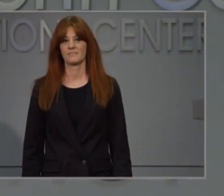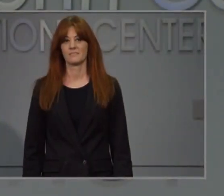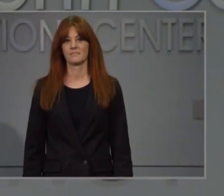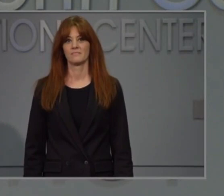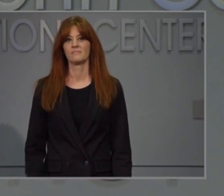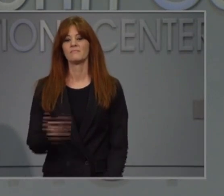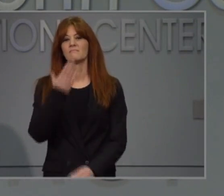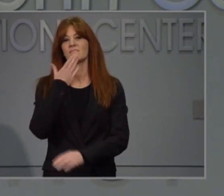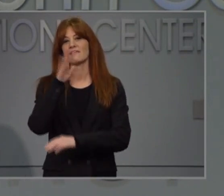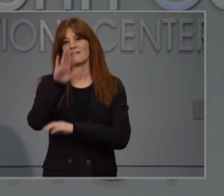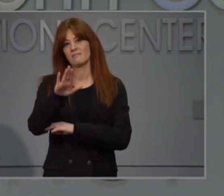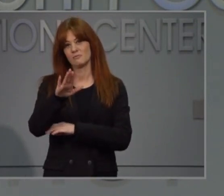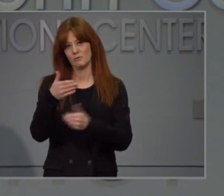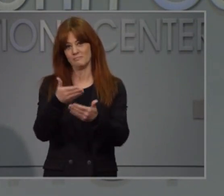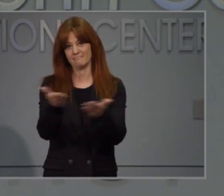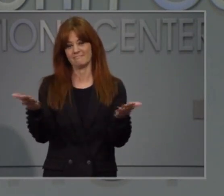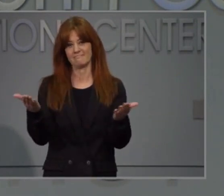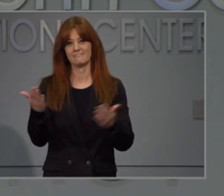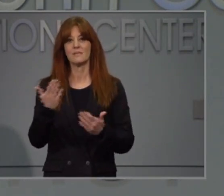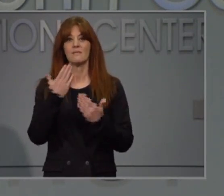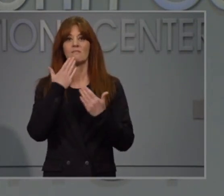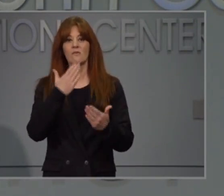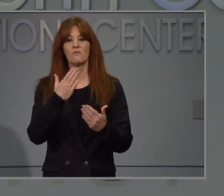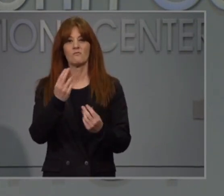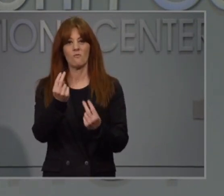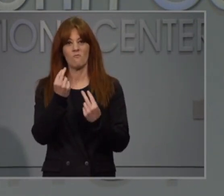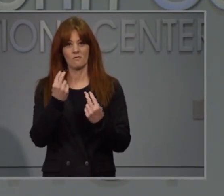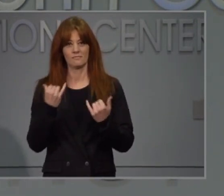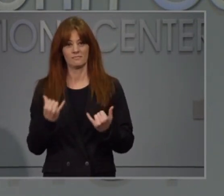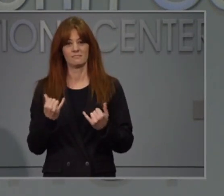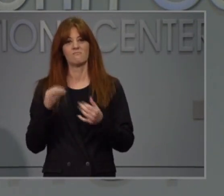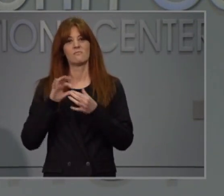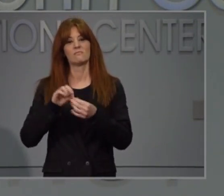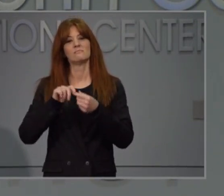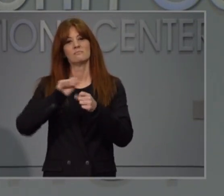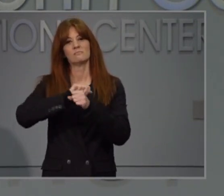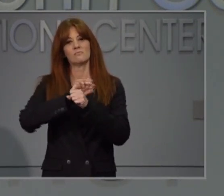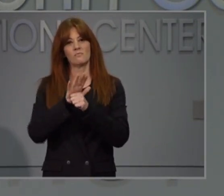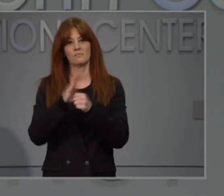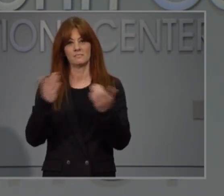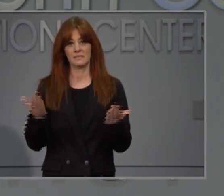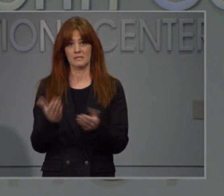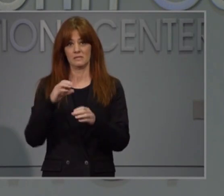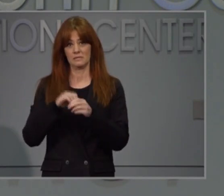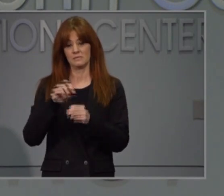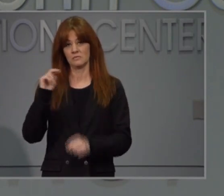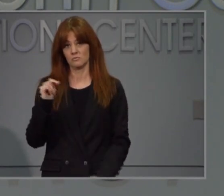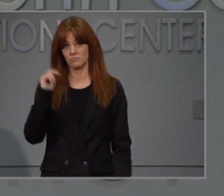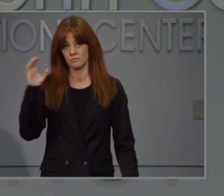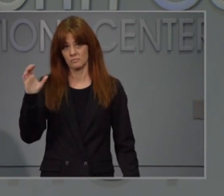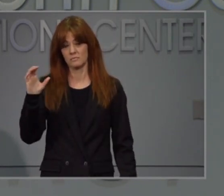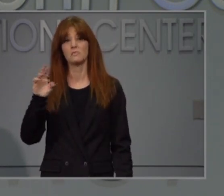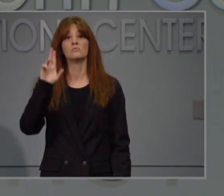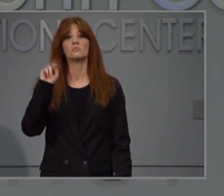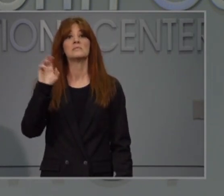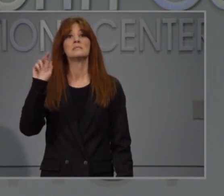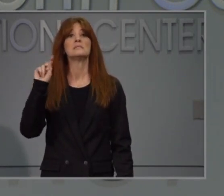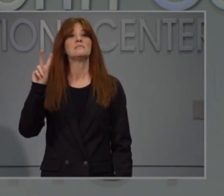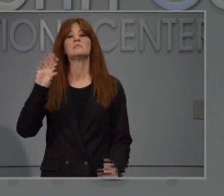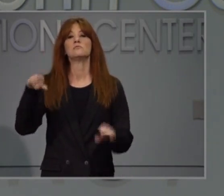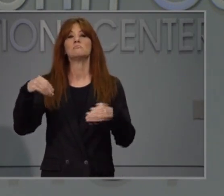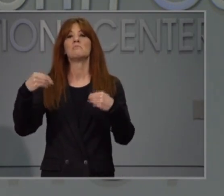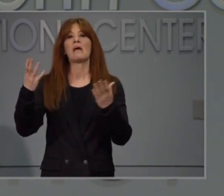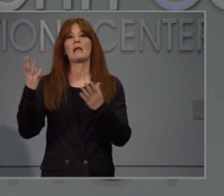Good afternoon, everyone, and thank you for joining today's update on COVID-19 in North Carolina. UNC-TV is